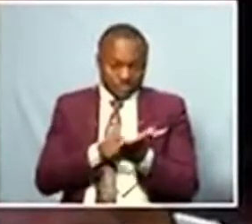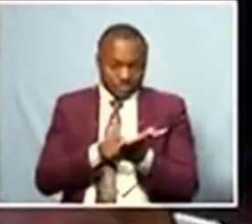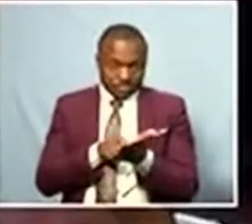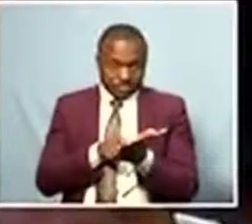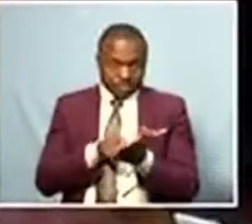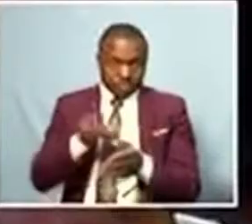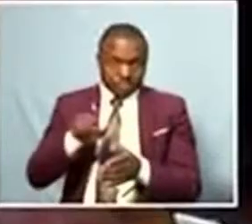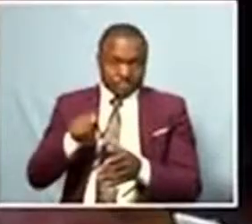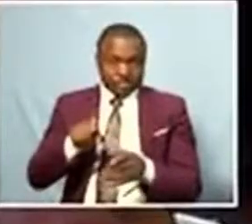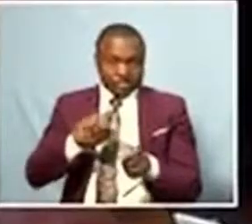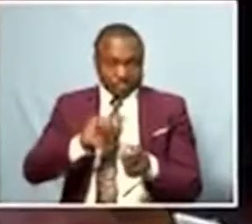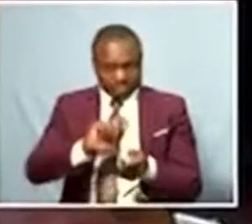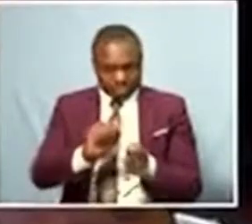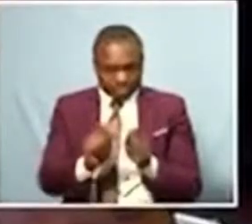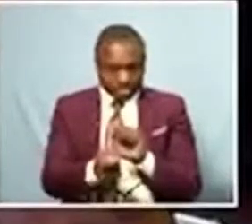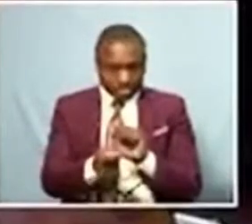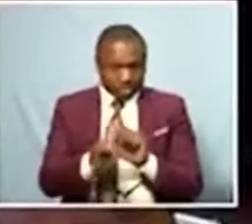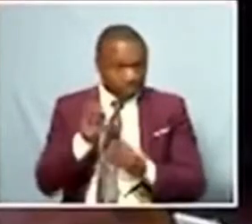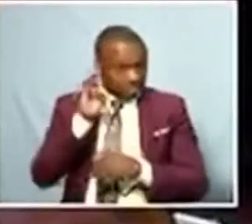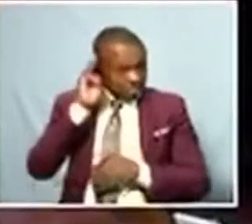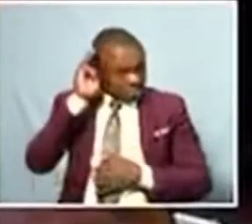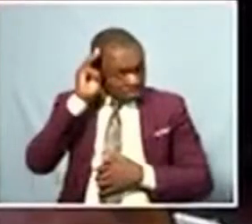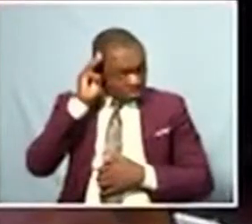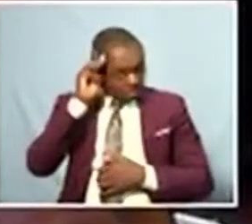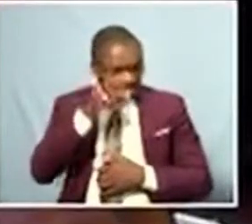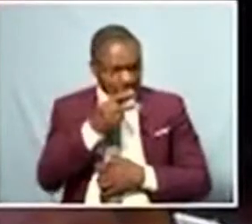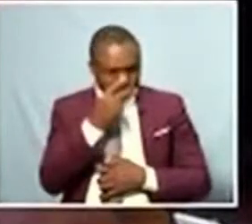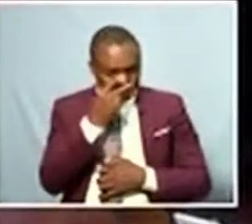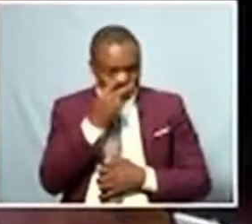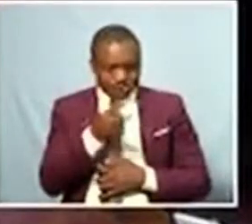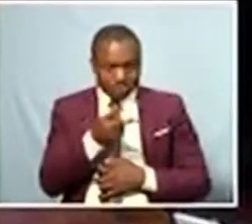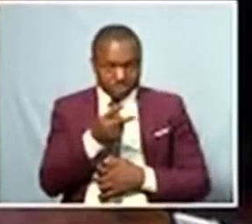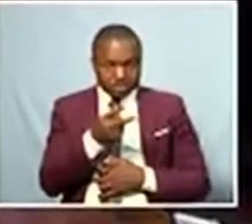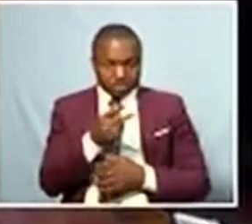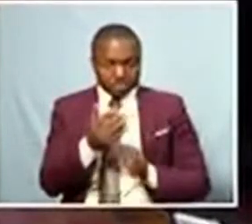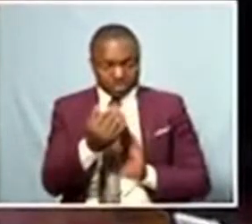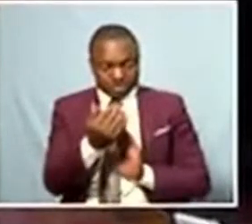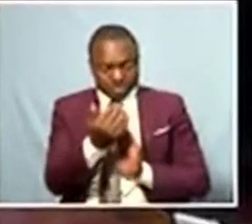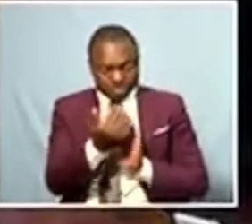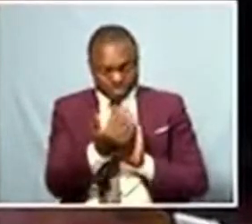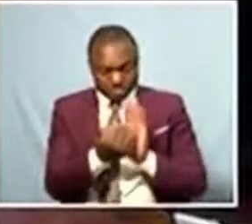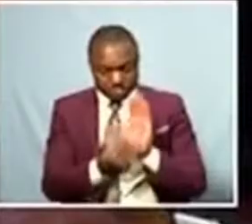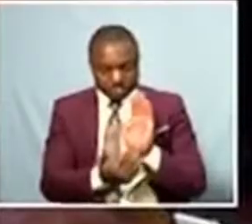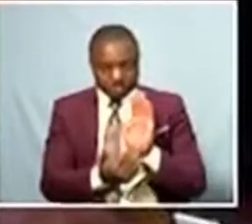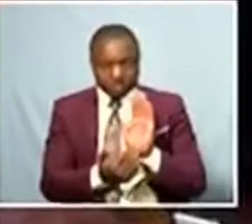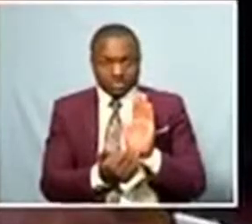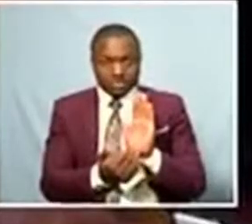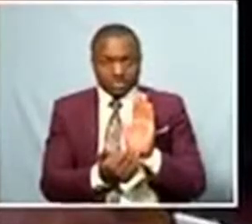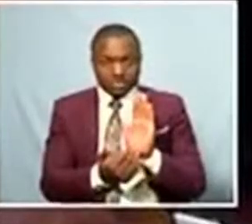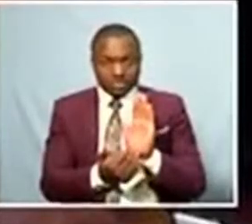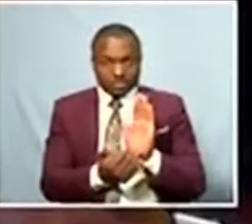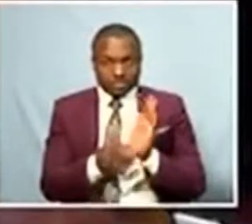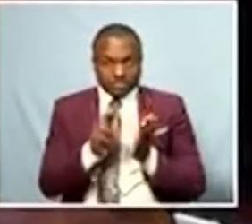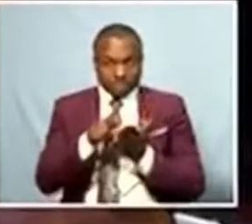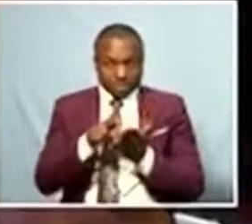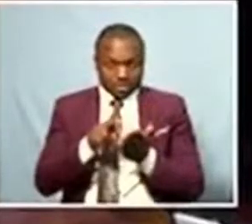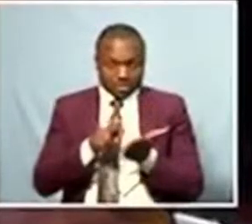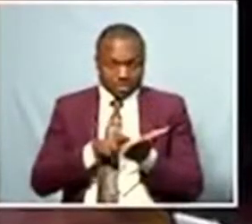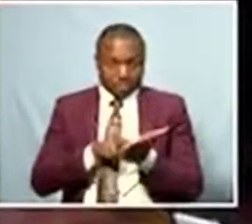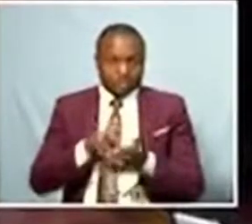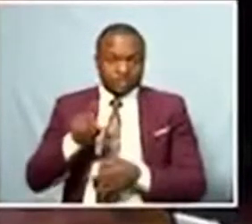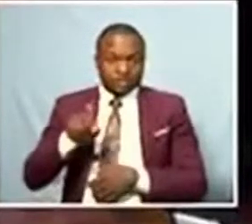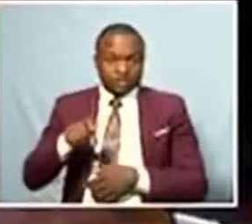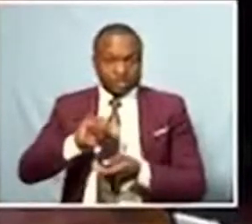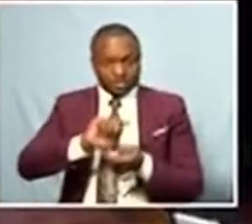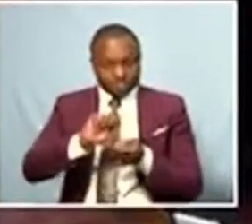changes. Chairperson, the Ministry also noted the following provisions that may require